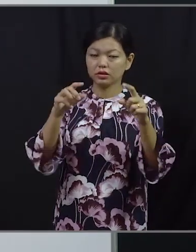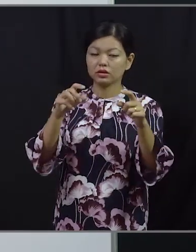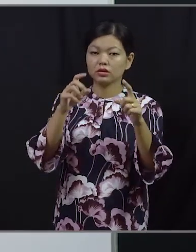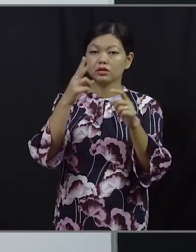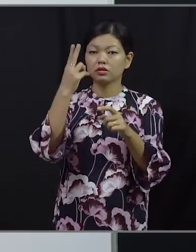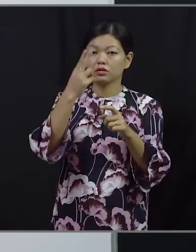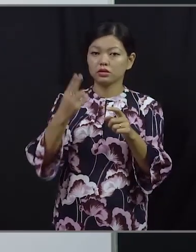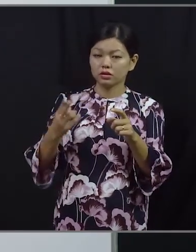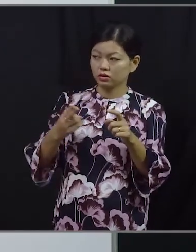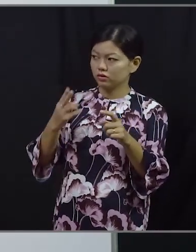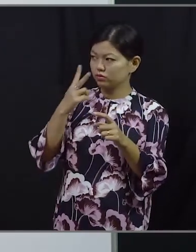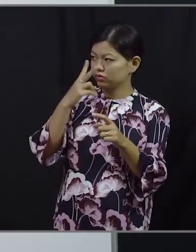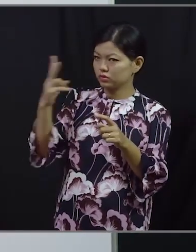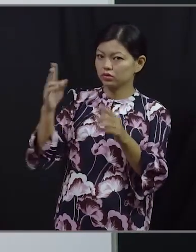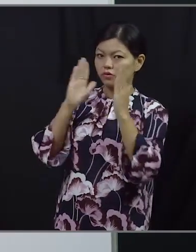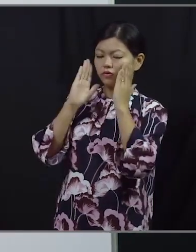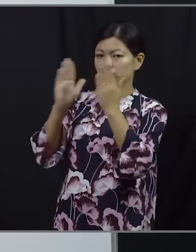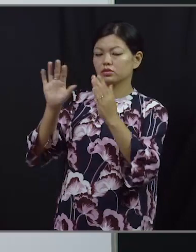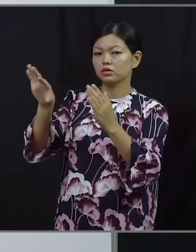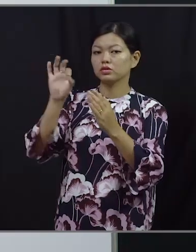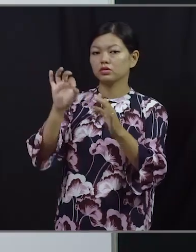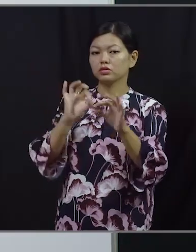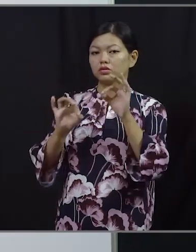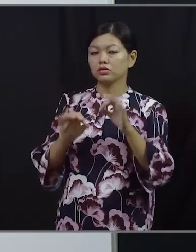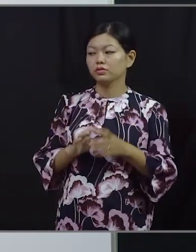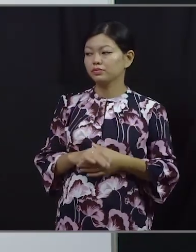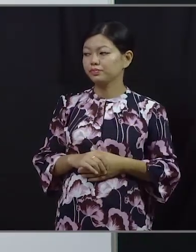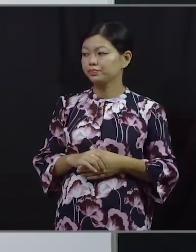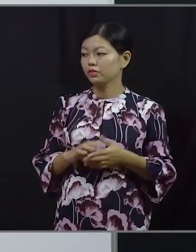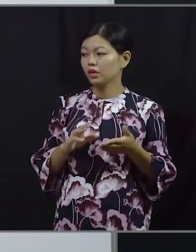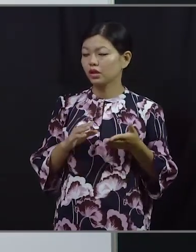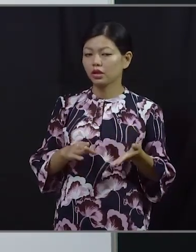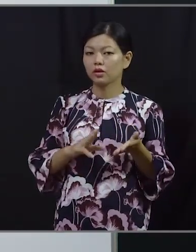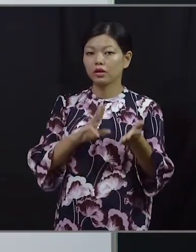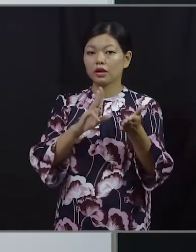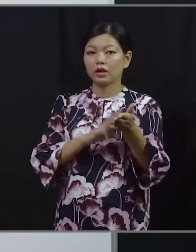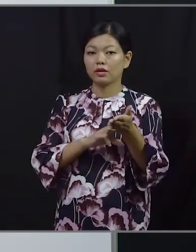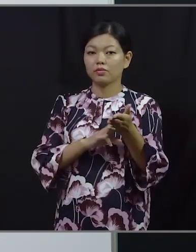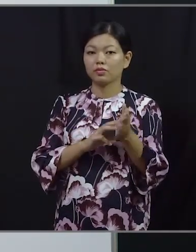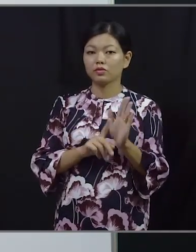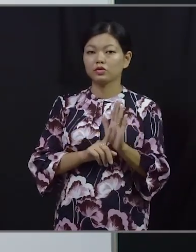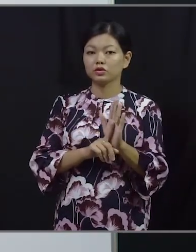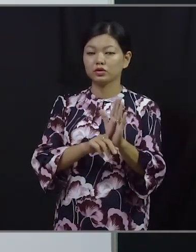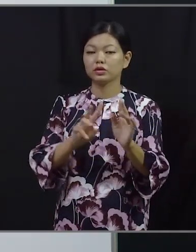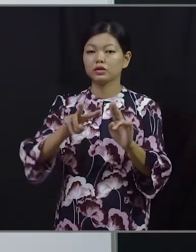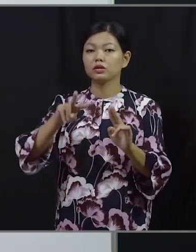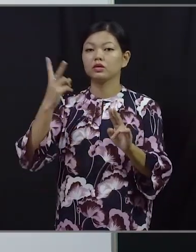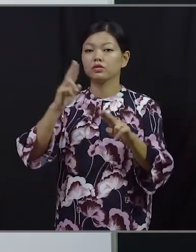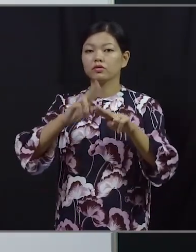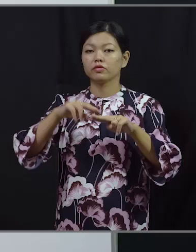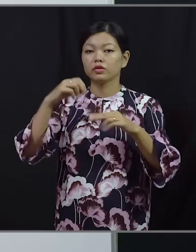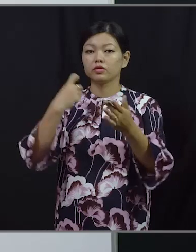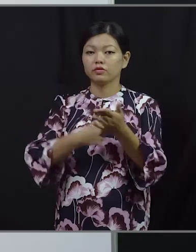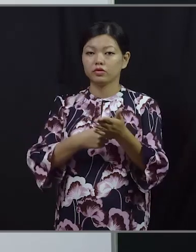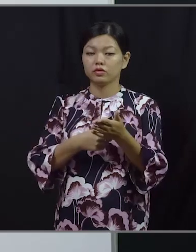Now let's express this value M in terms of, means in different form, okay? In terms